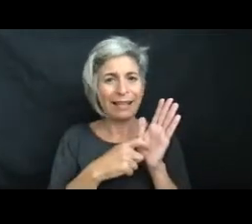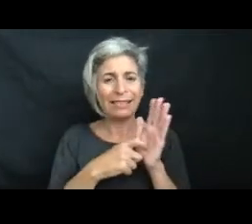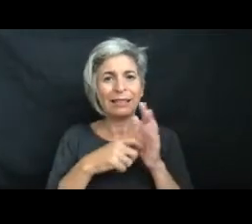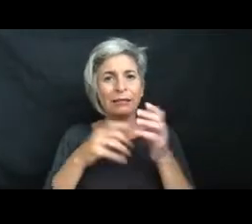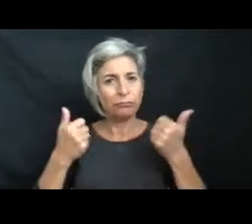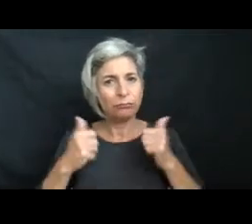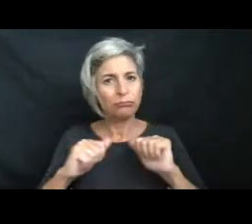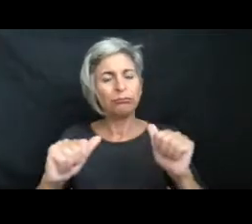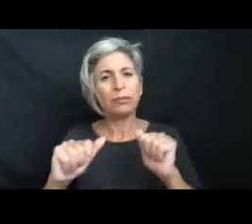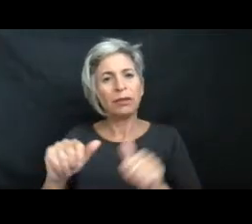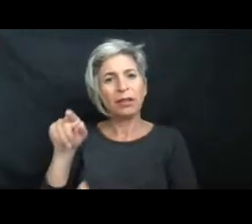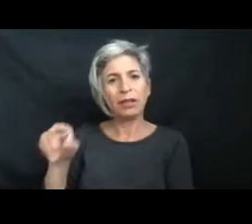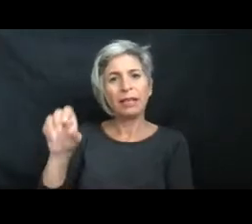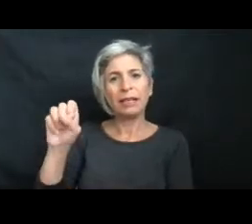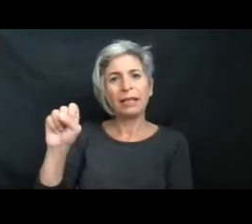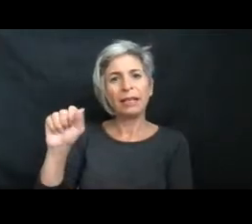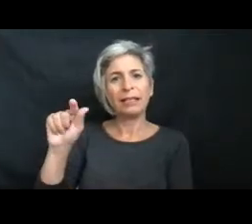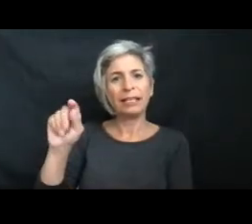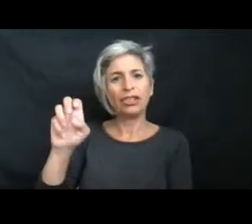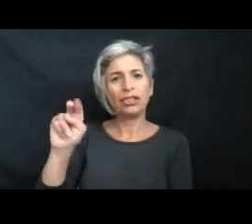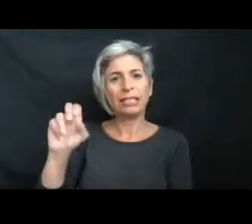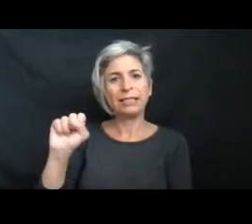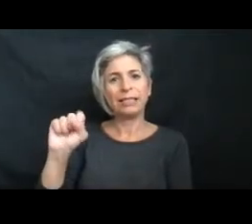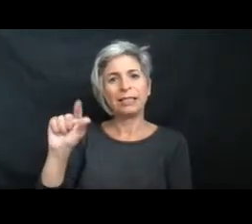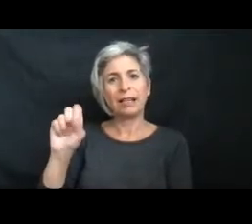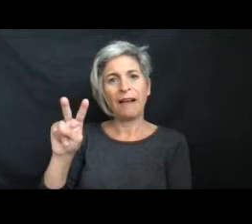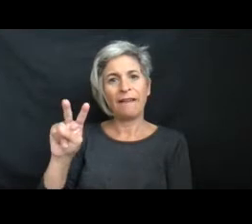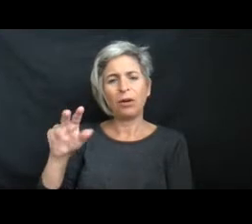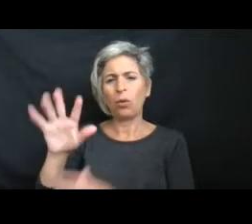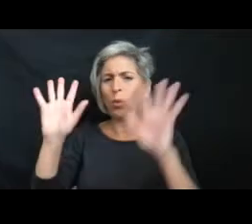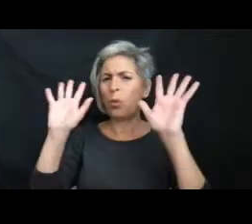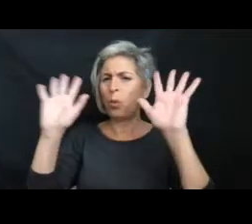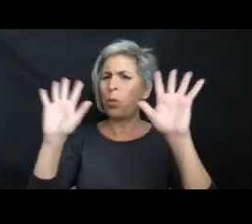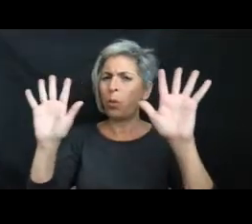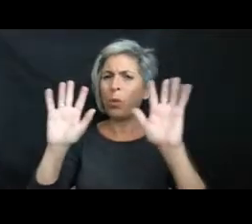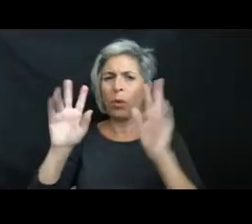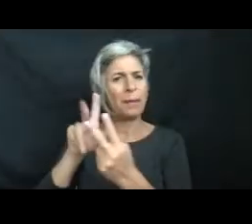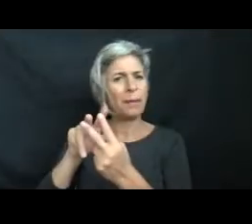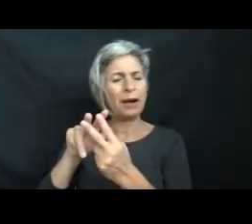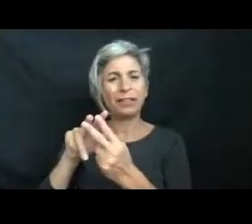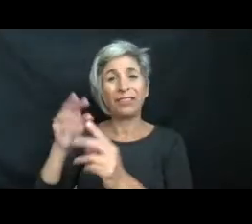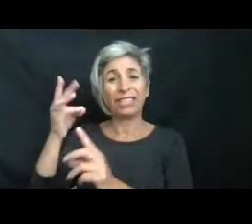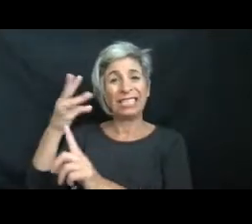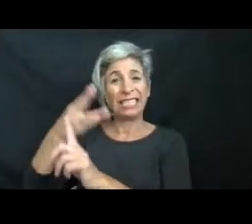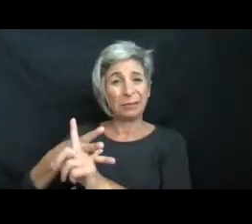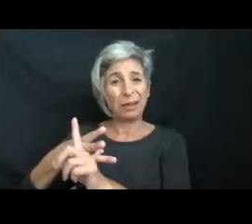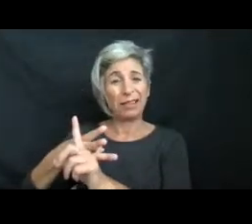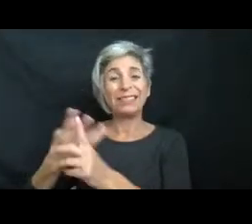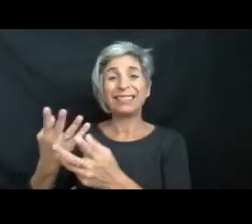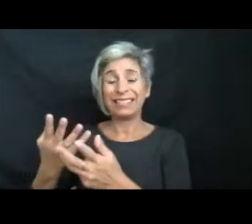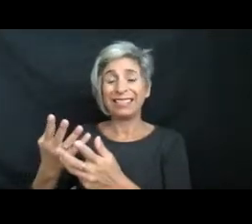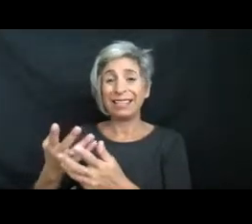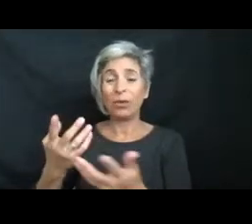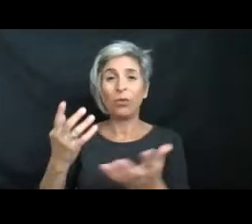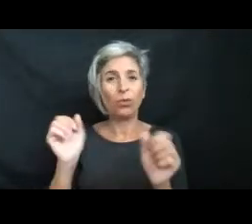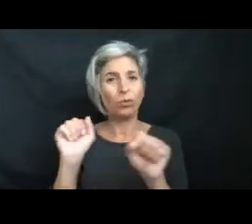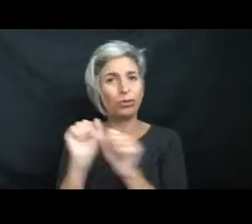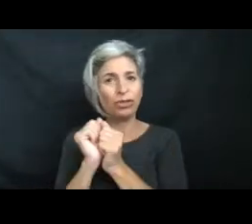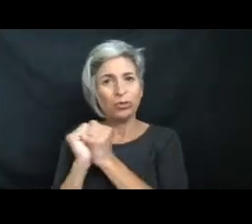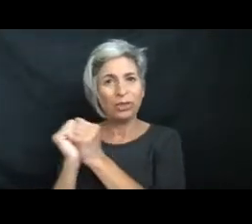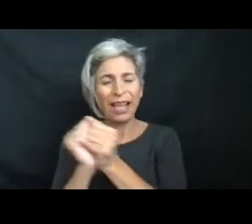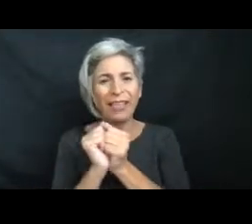of SagesGov. They've been a tremendous partner for us over the past 6 or 7 months, and we definitely wouldn't have been able to move